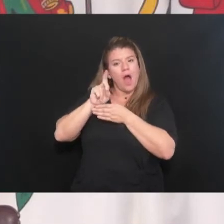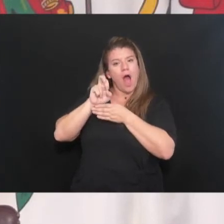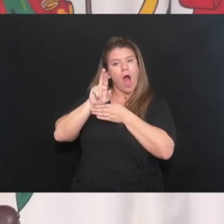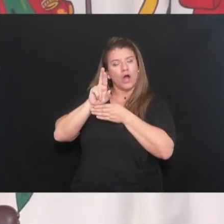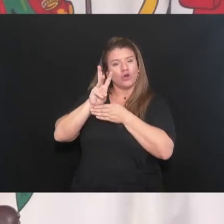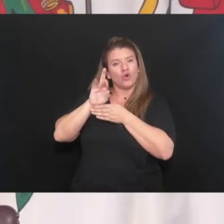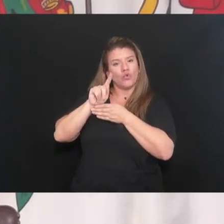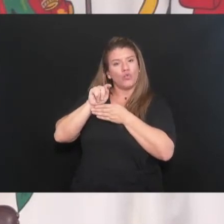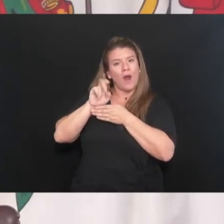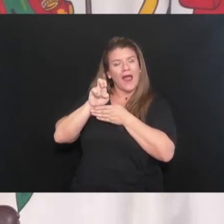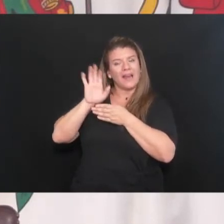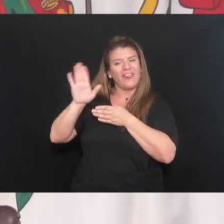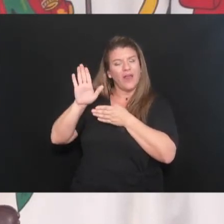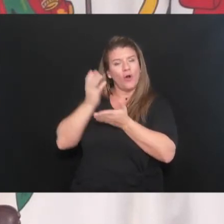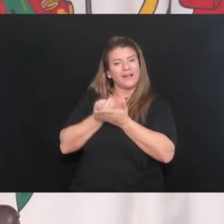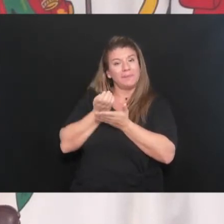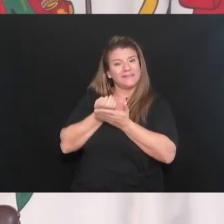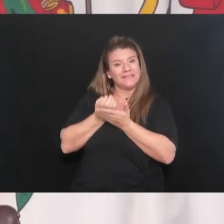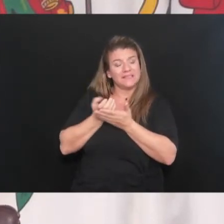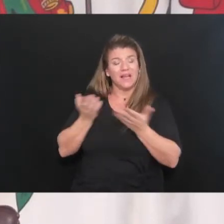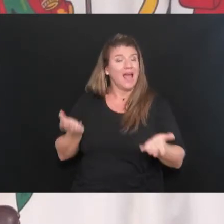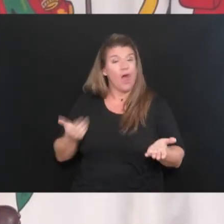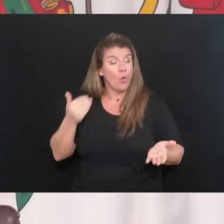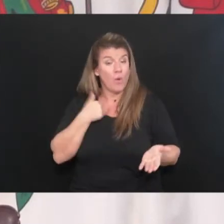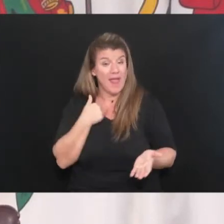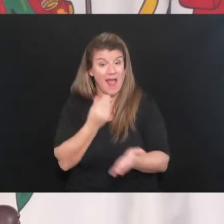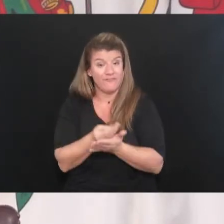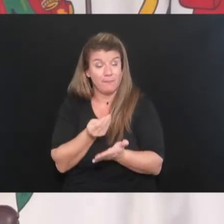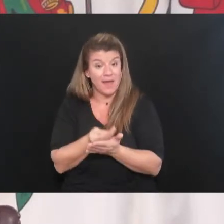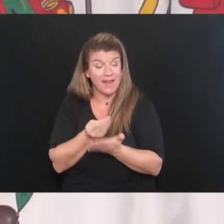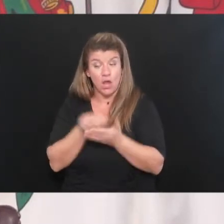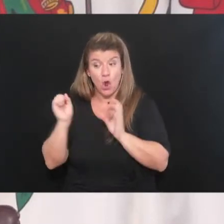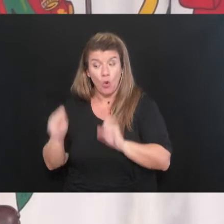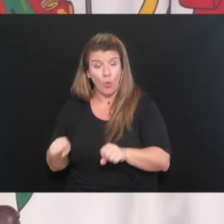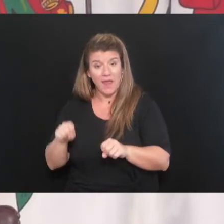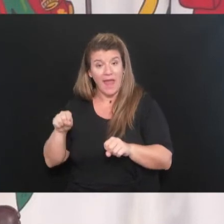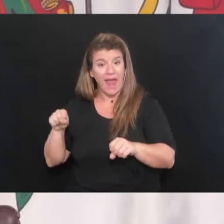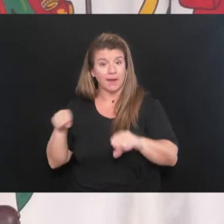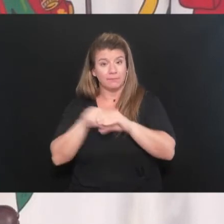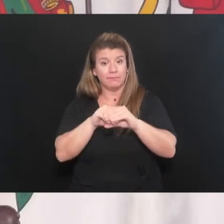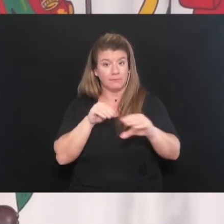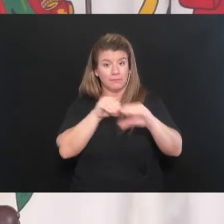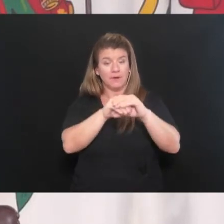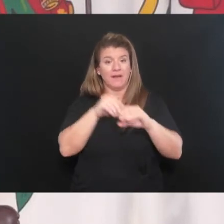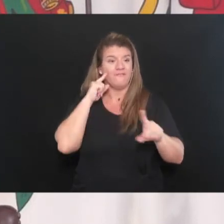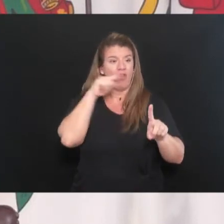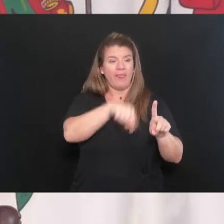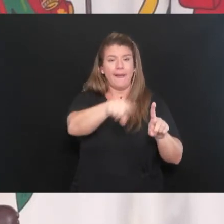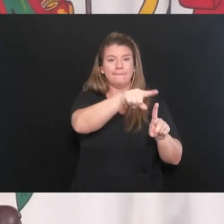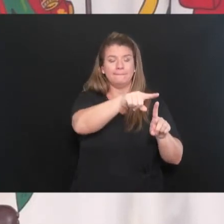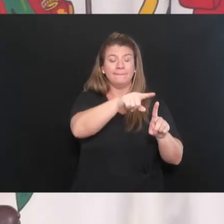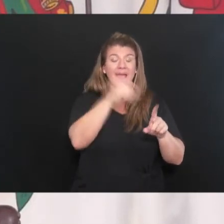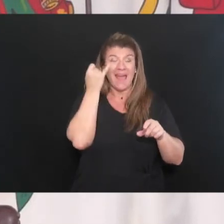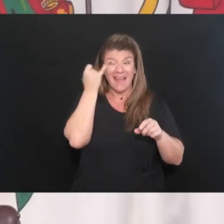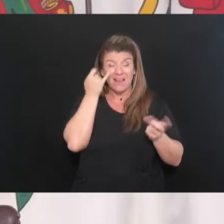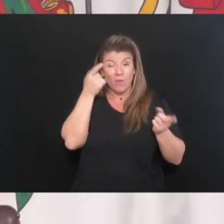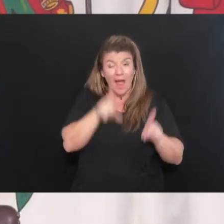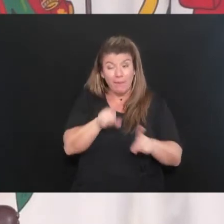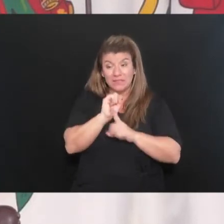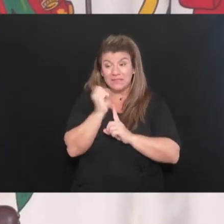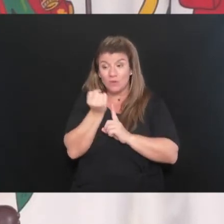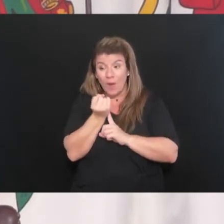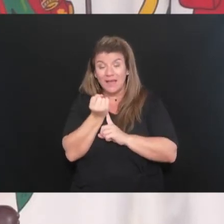they would have, and we've got dollars available to us to be able to do that. And if we get in a situation to where